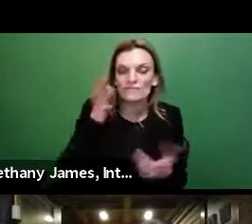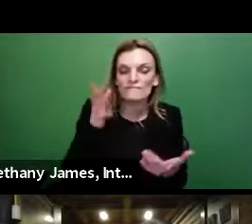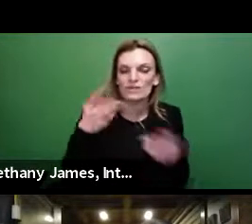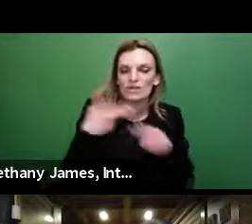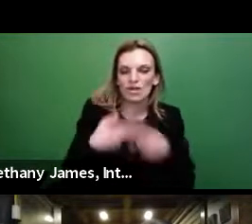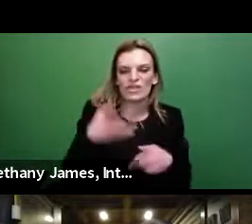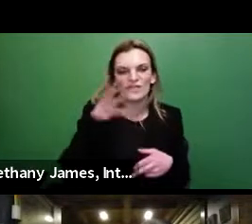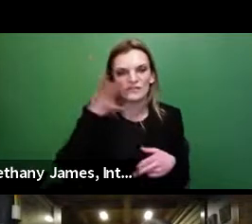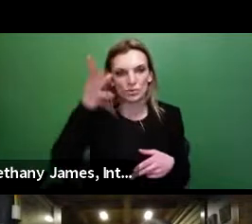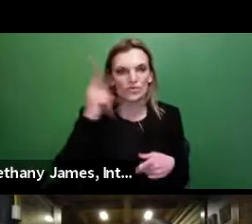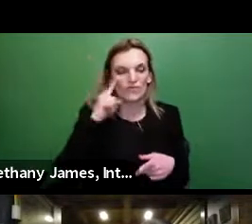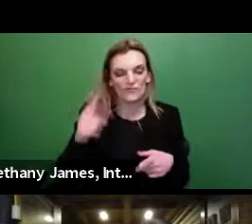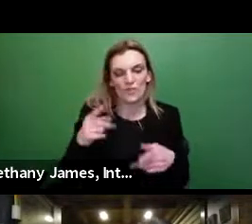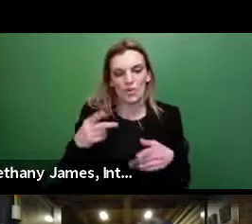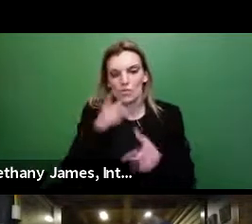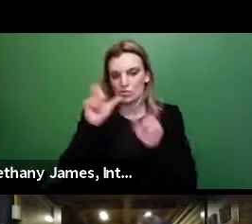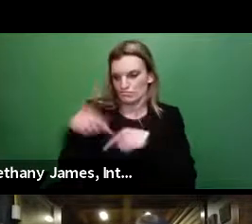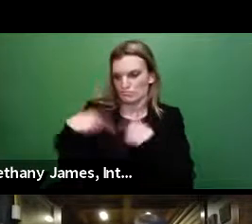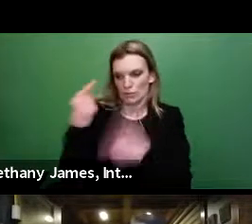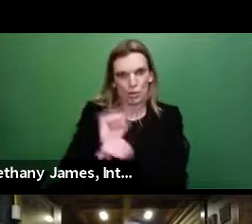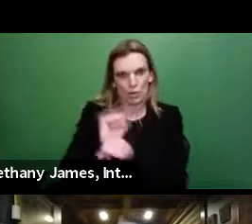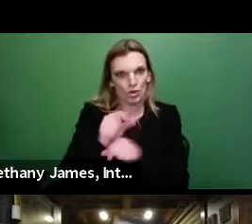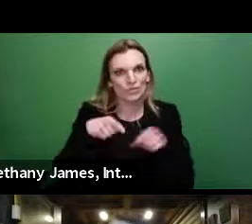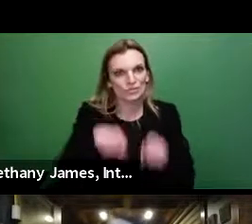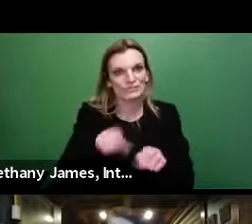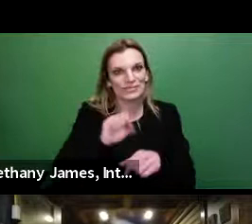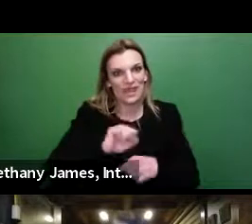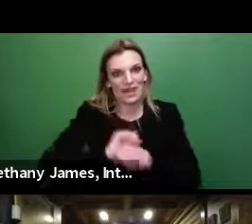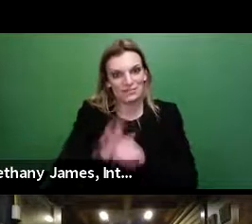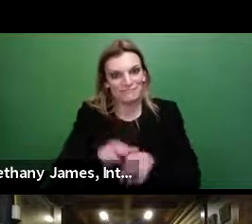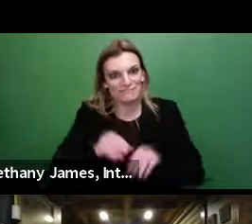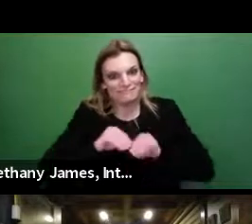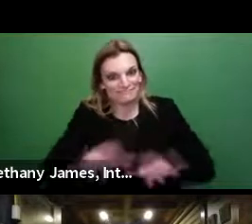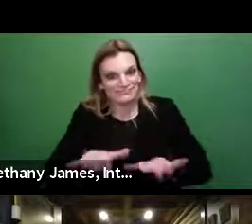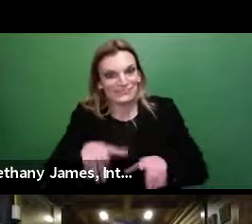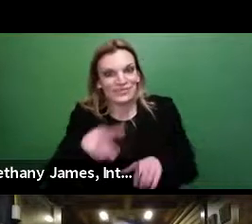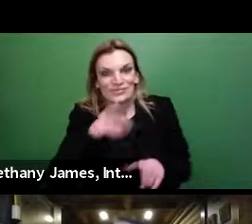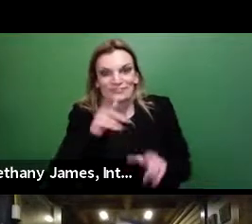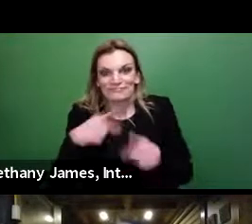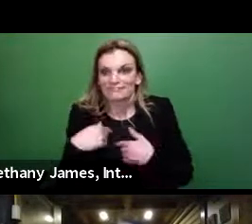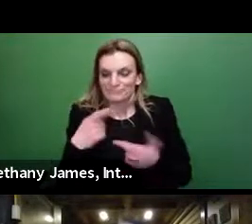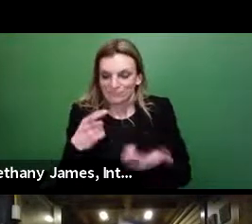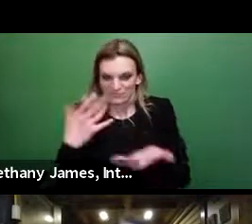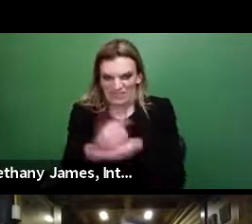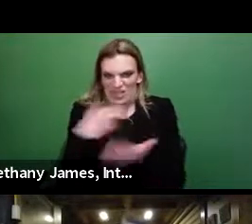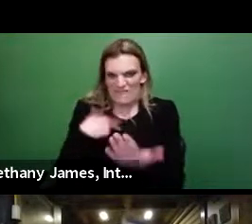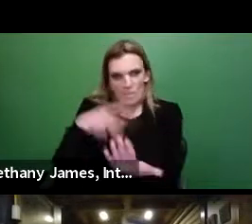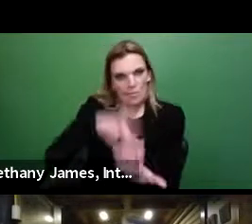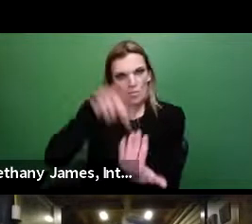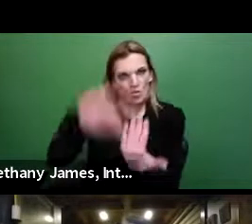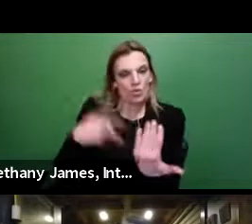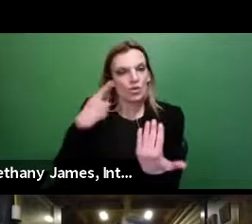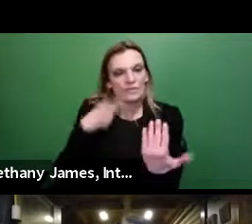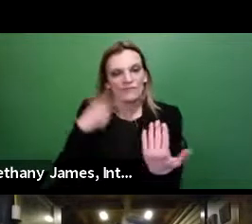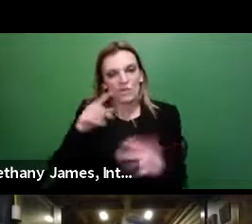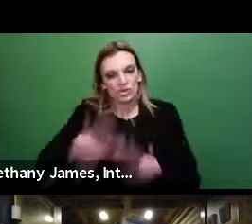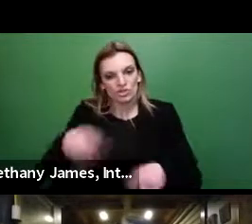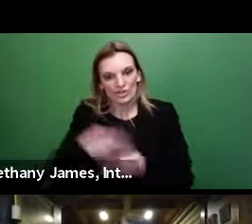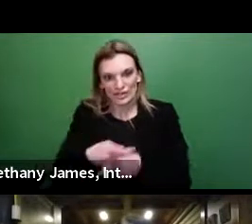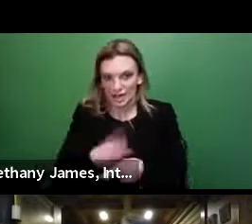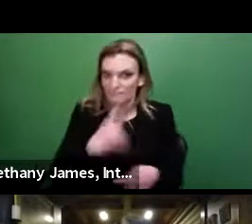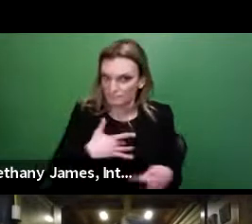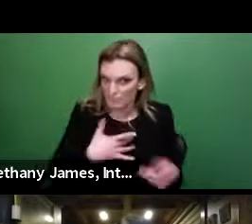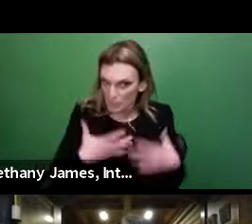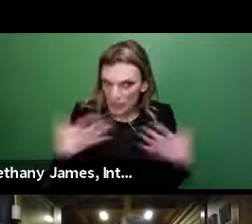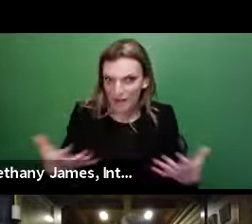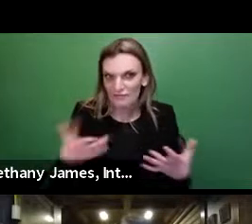the goals that we have is for those frontline workers who are taking advantage of this program. A lot of them are women, a lot of